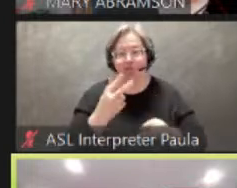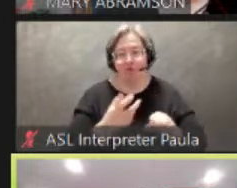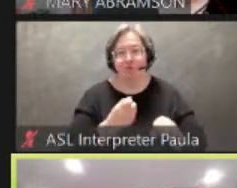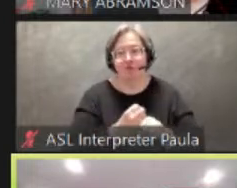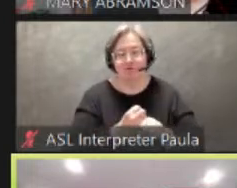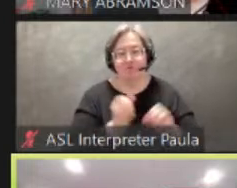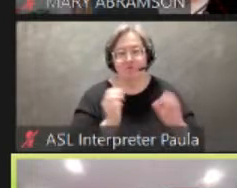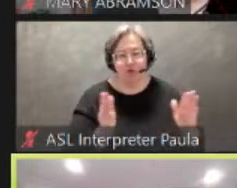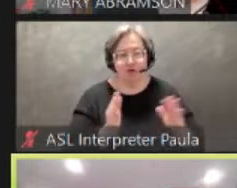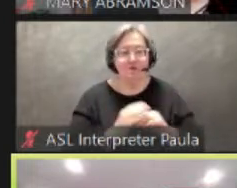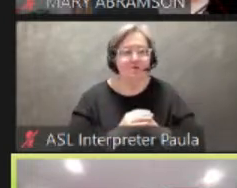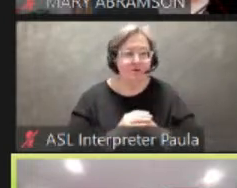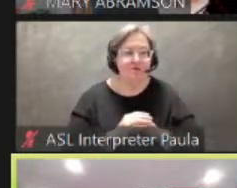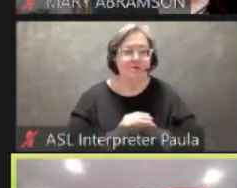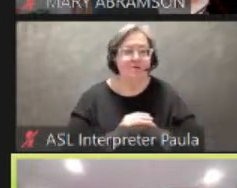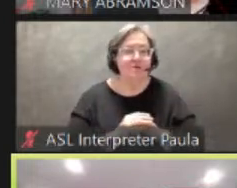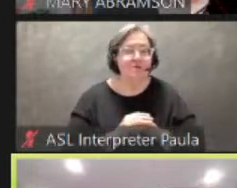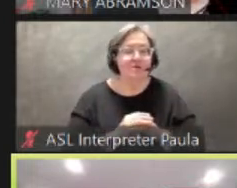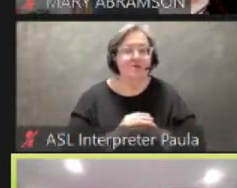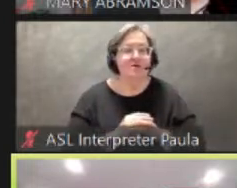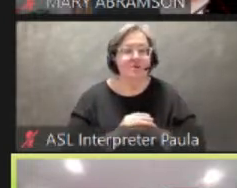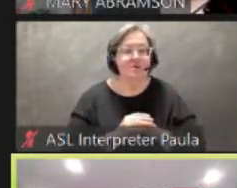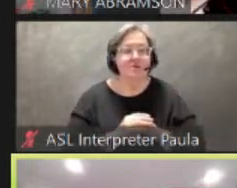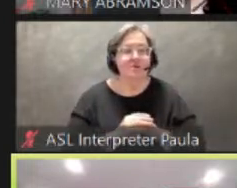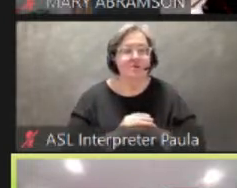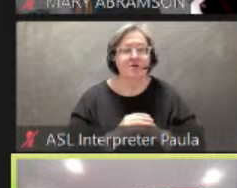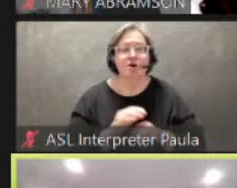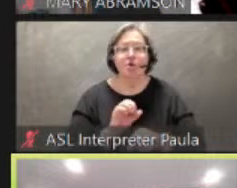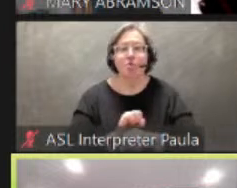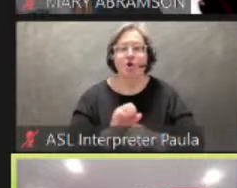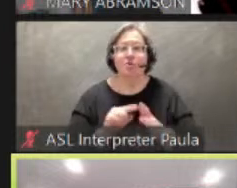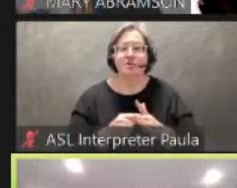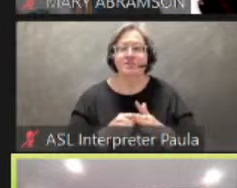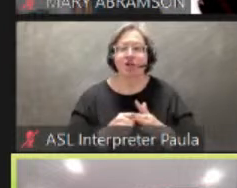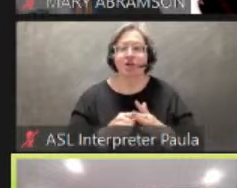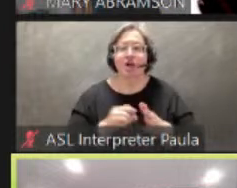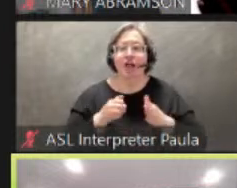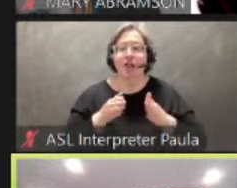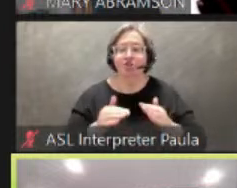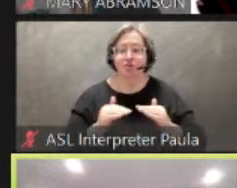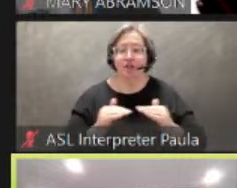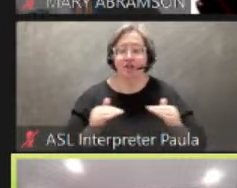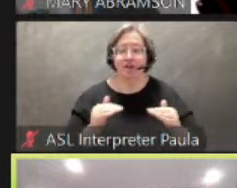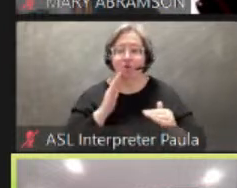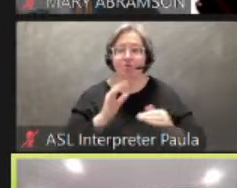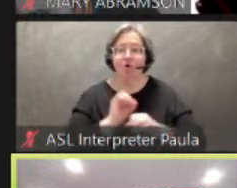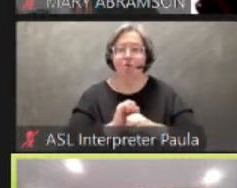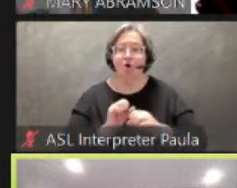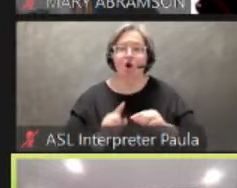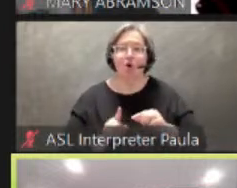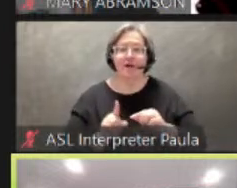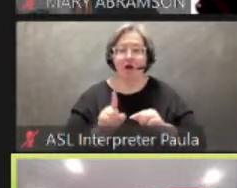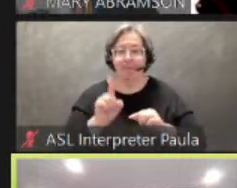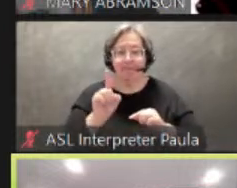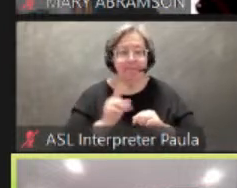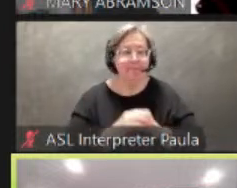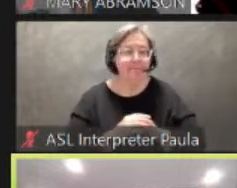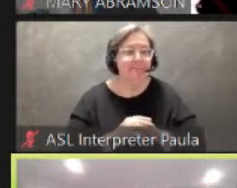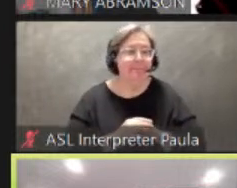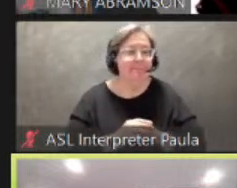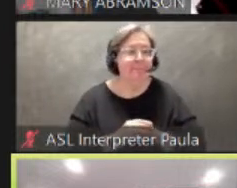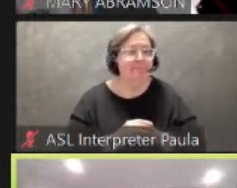time. And work will start at street level and kind of work up. Next slide.